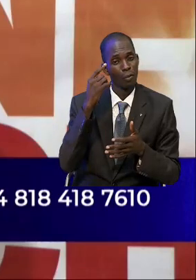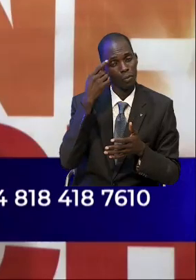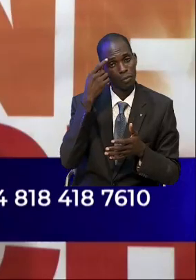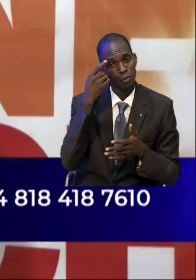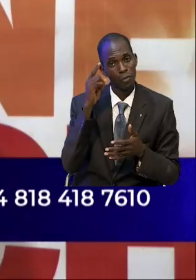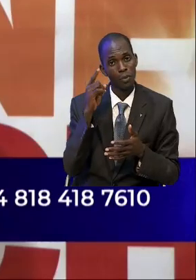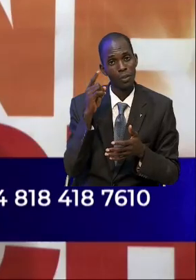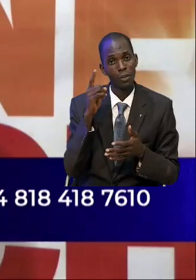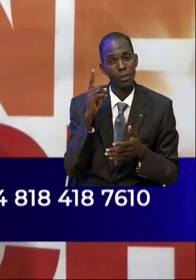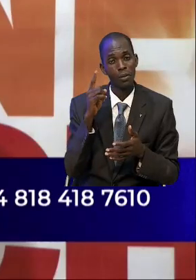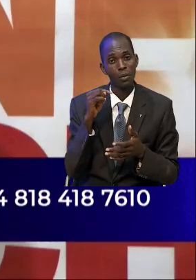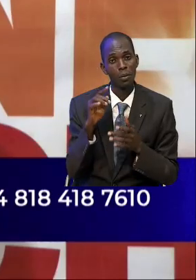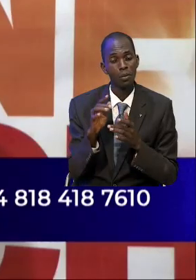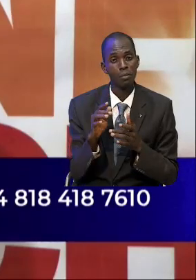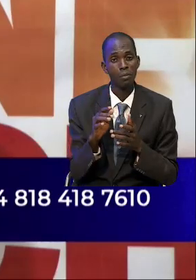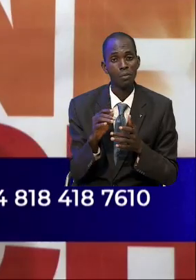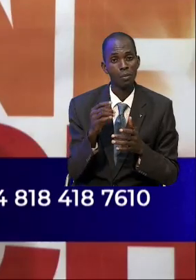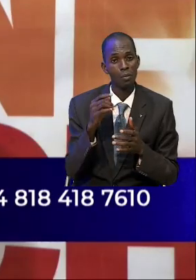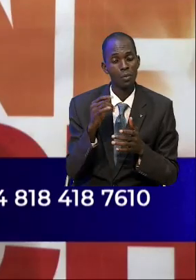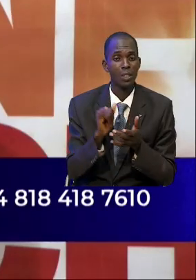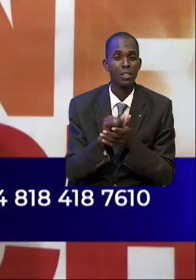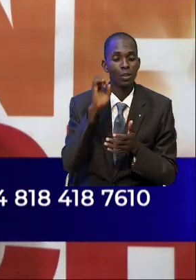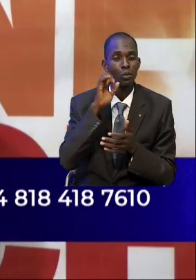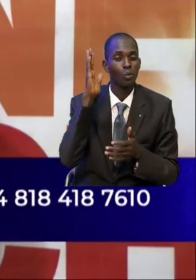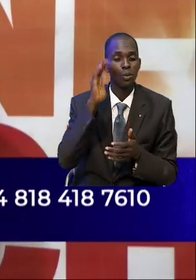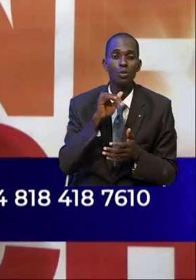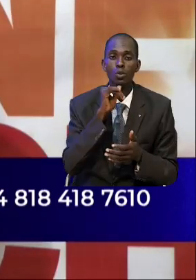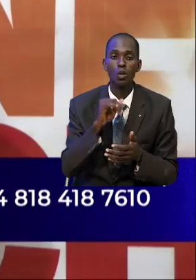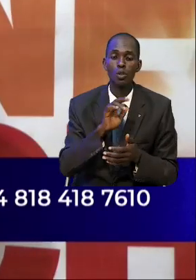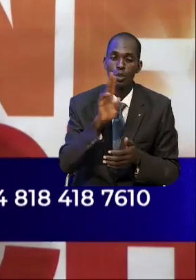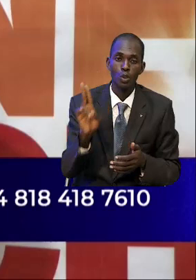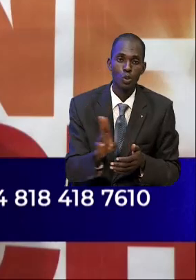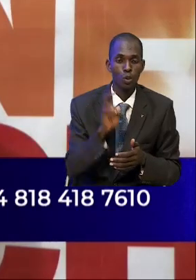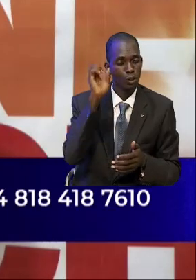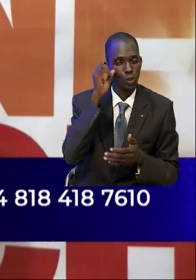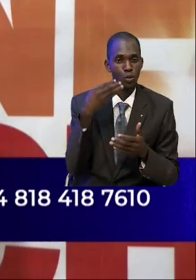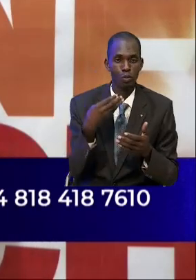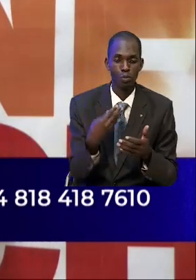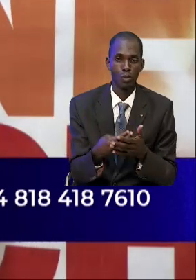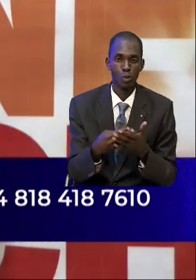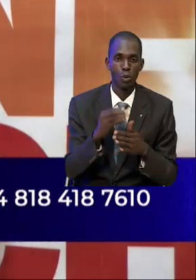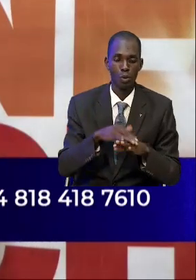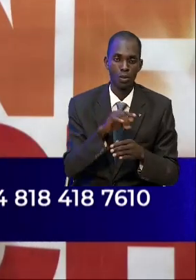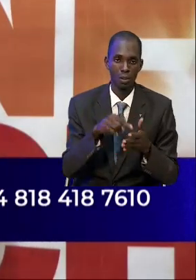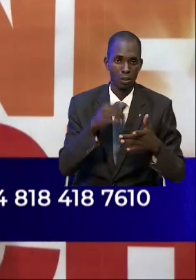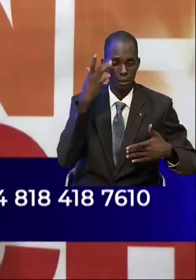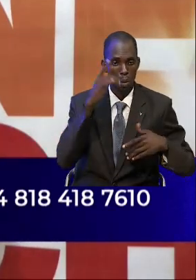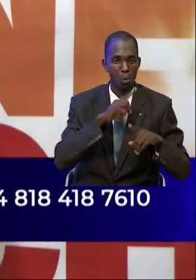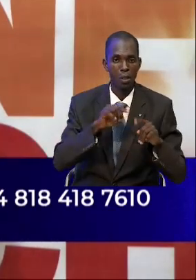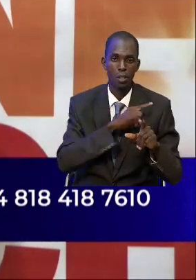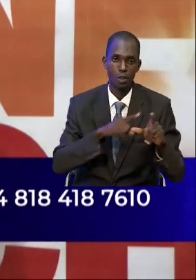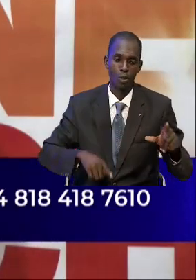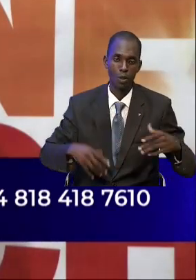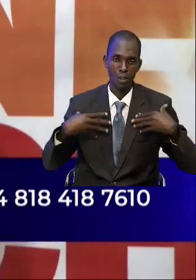thank God that, for the Bible say, I will not spend my money on what is not bread. And he